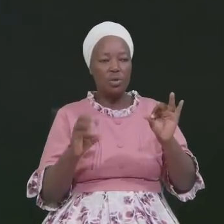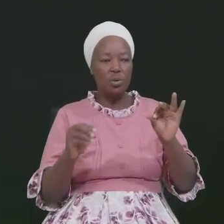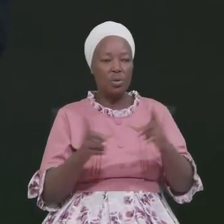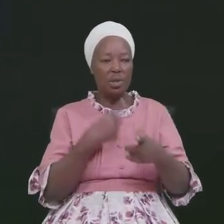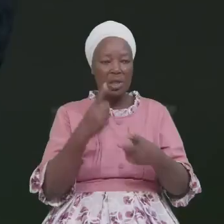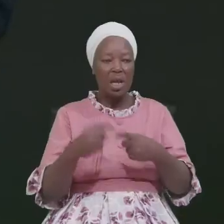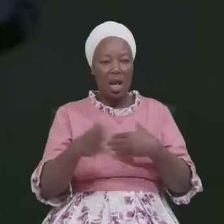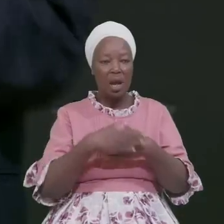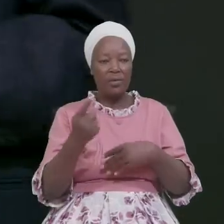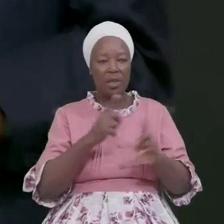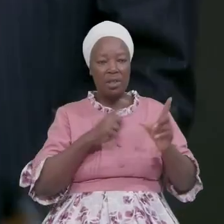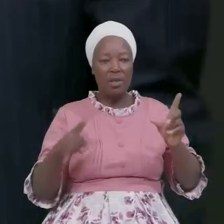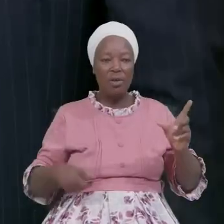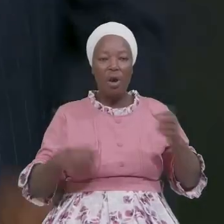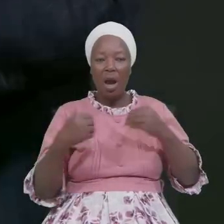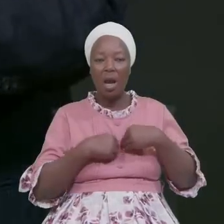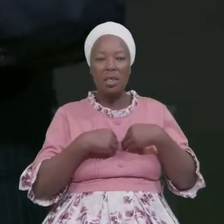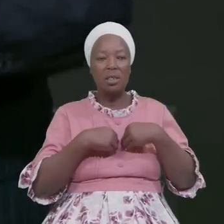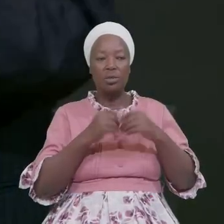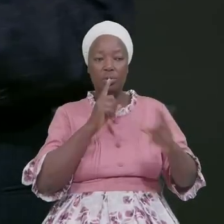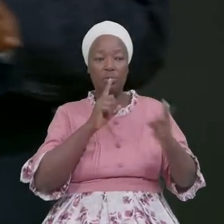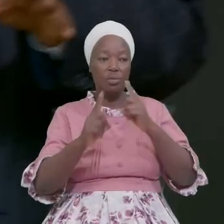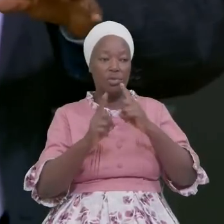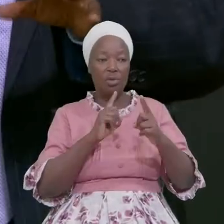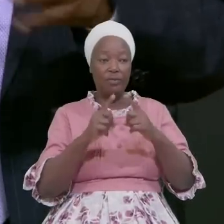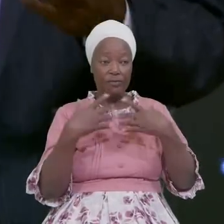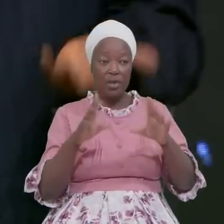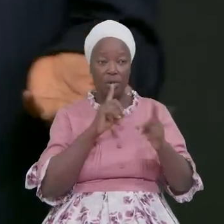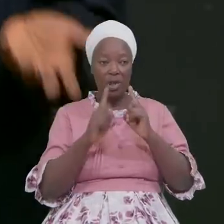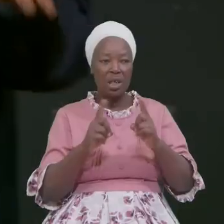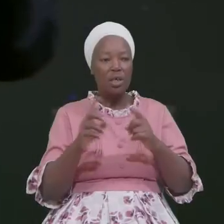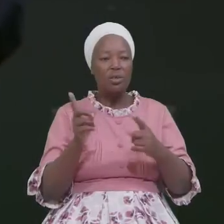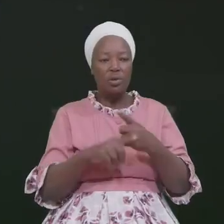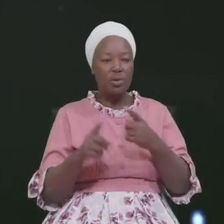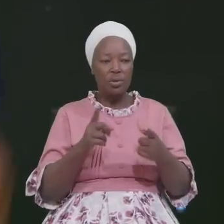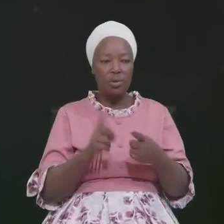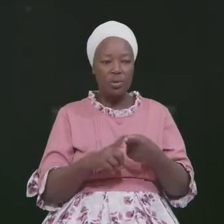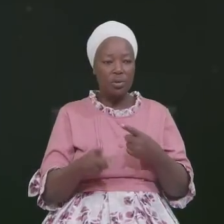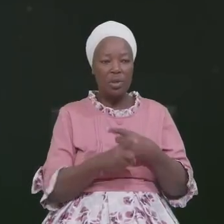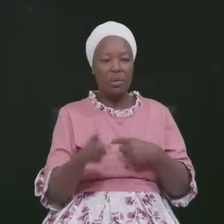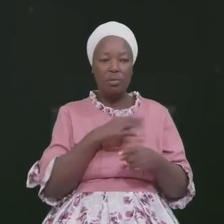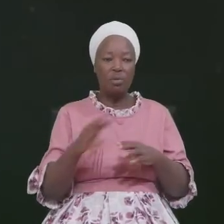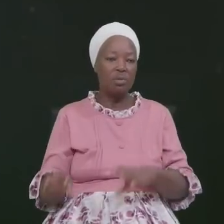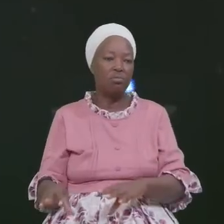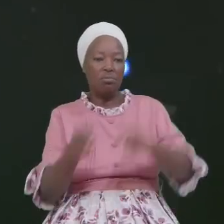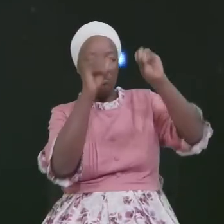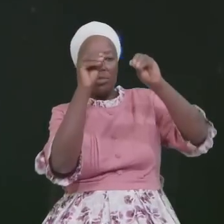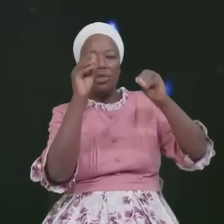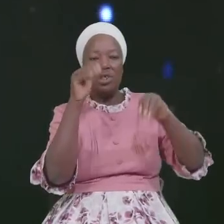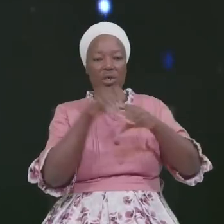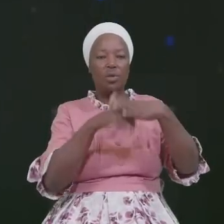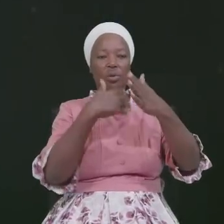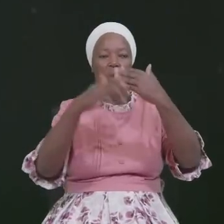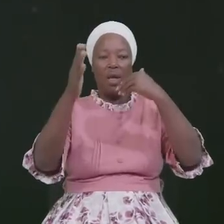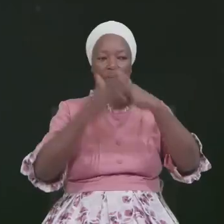the Lord had spoken unto them, he was received up into heaven